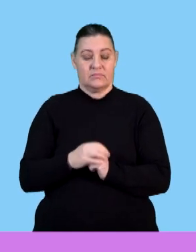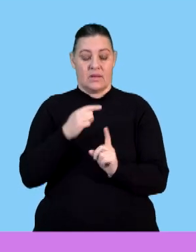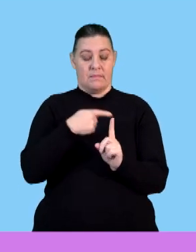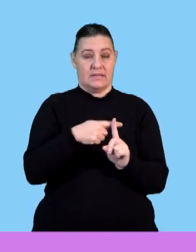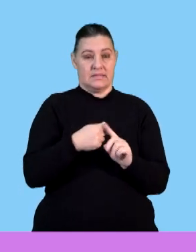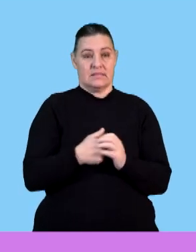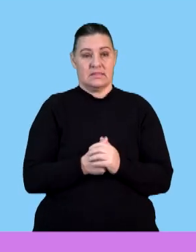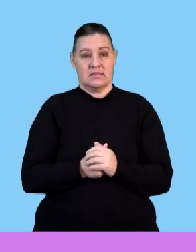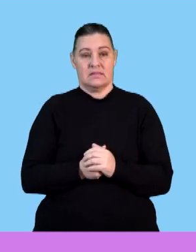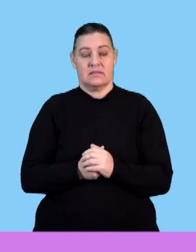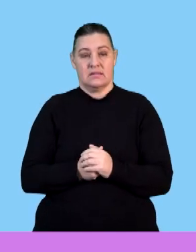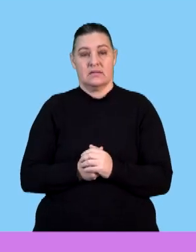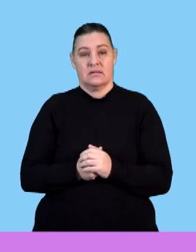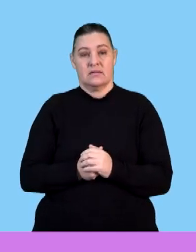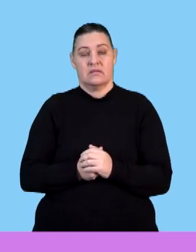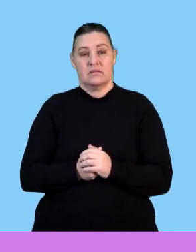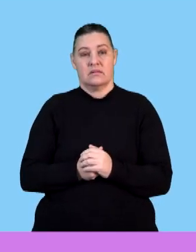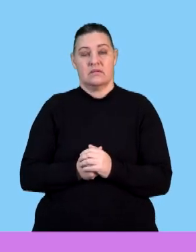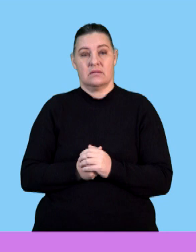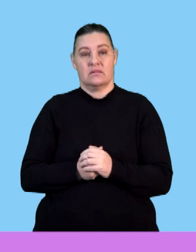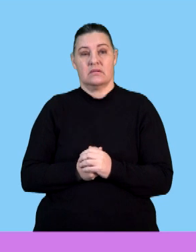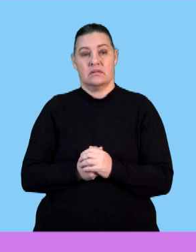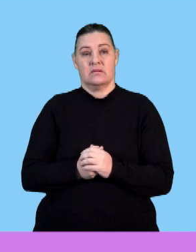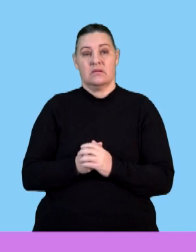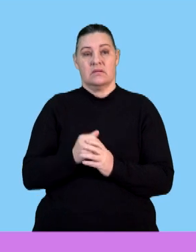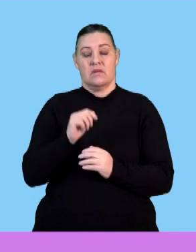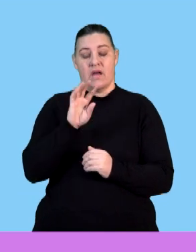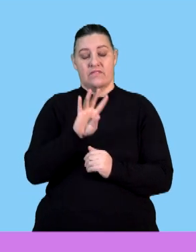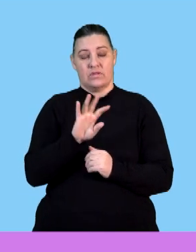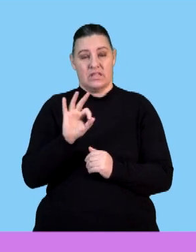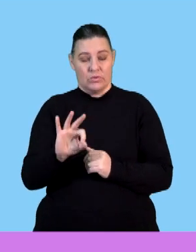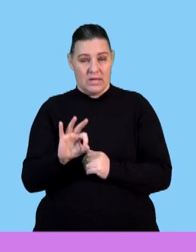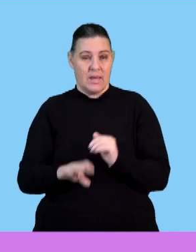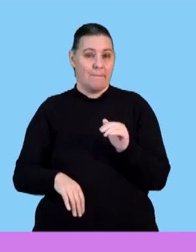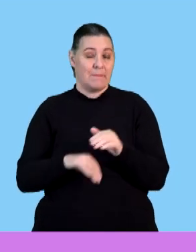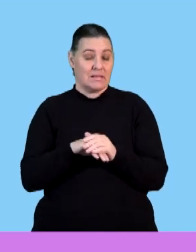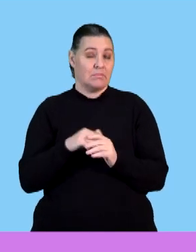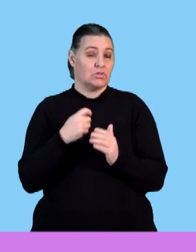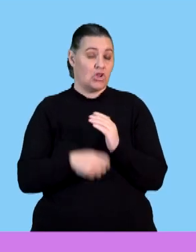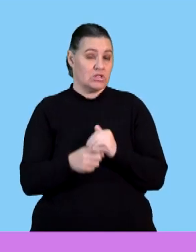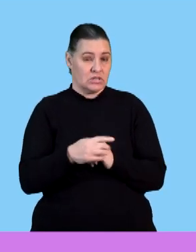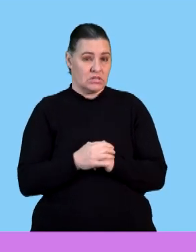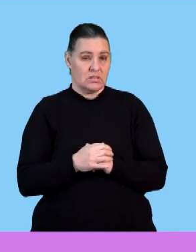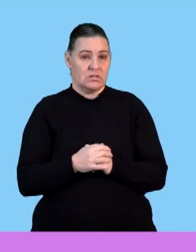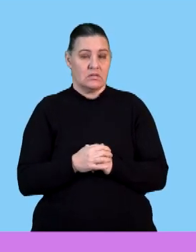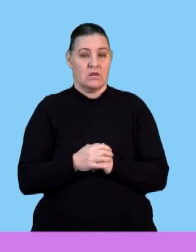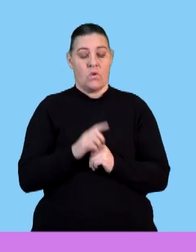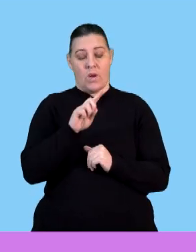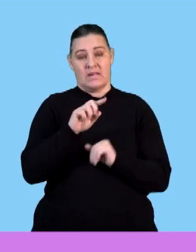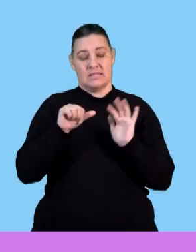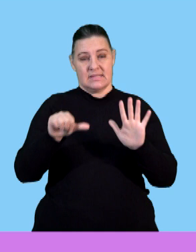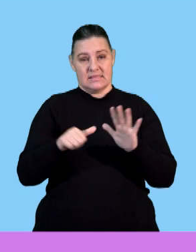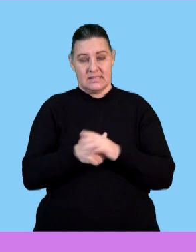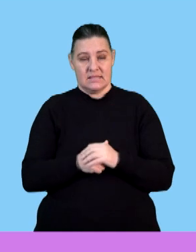Okay, plus. Let's keep working. All right, for 43, the maximum we can charge for here is